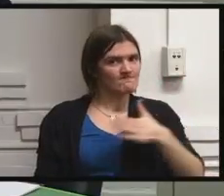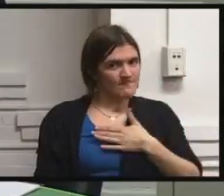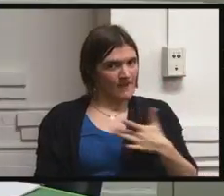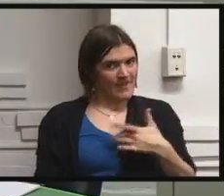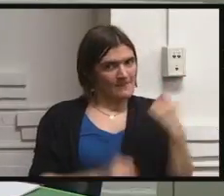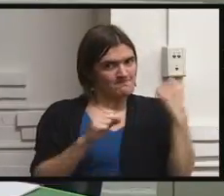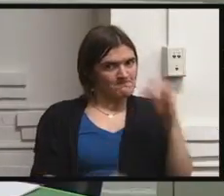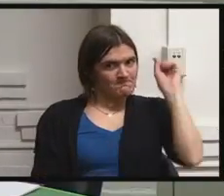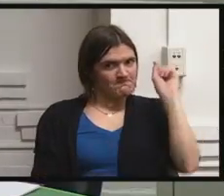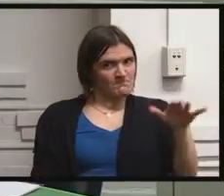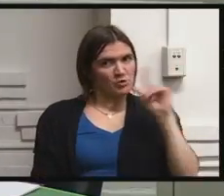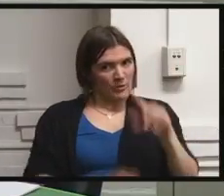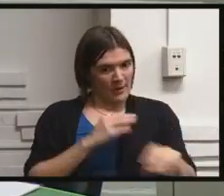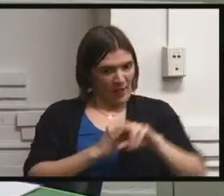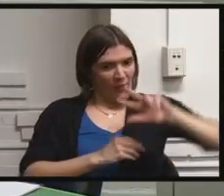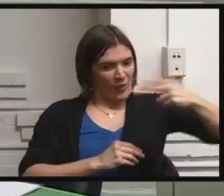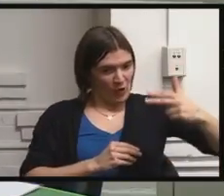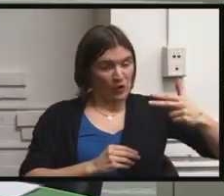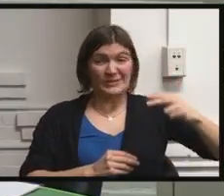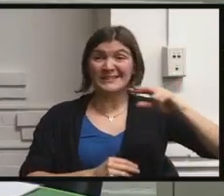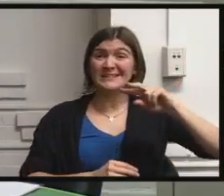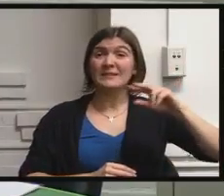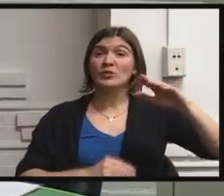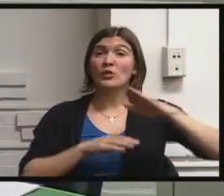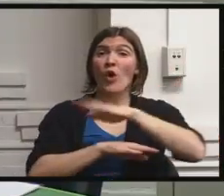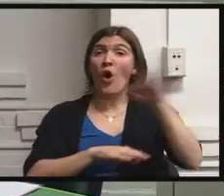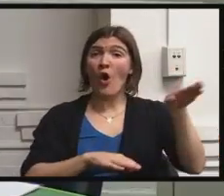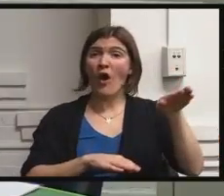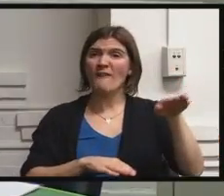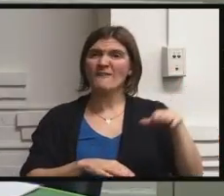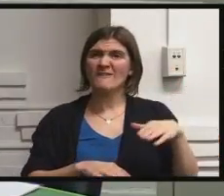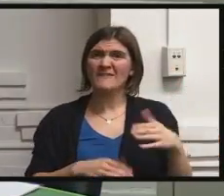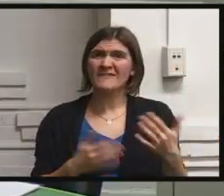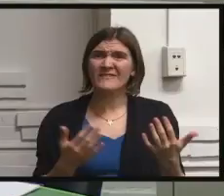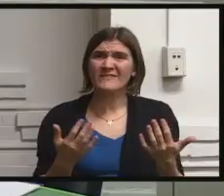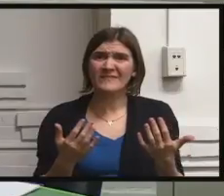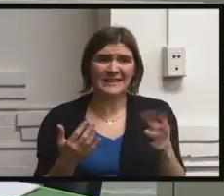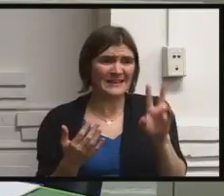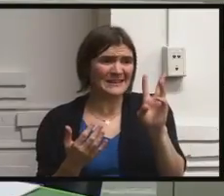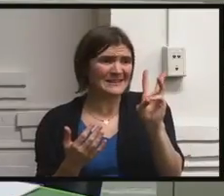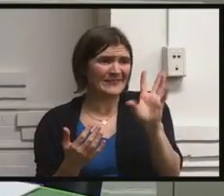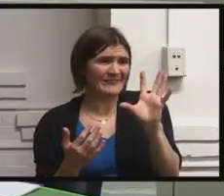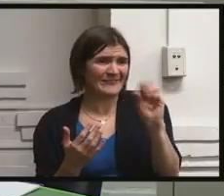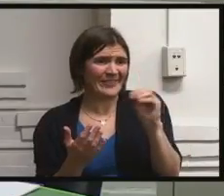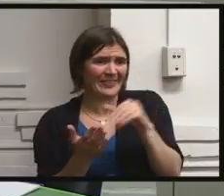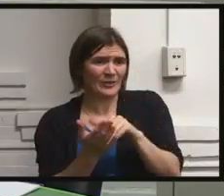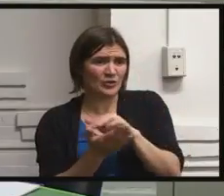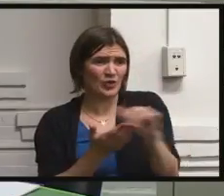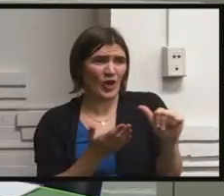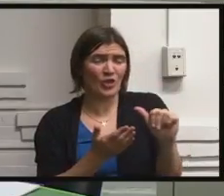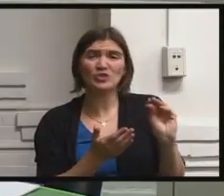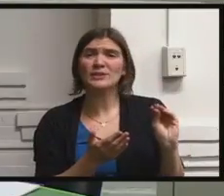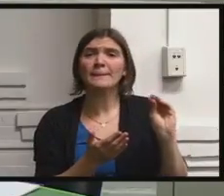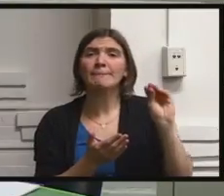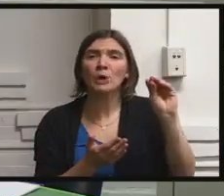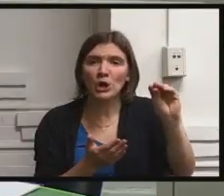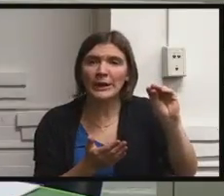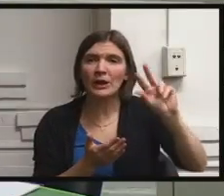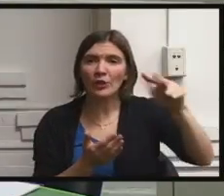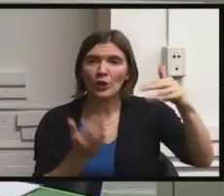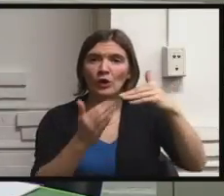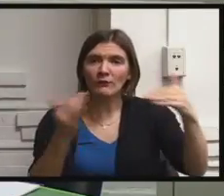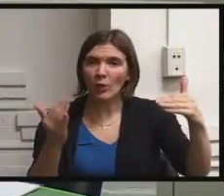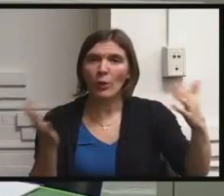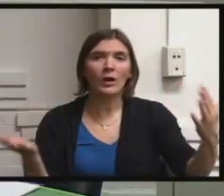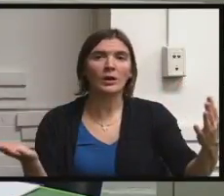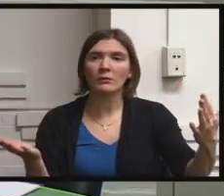feeling because I think it's short-sighted for $700,000 or $650,000, $700,000. It just